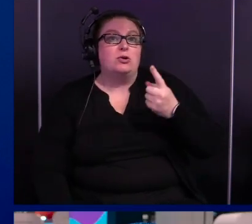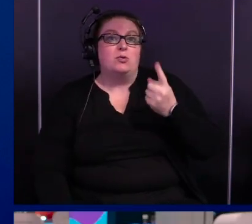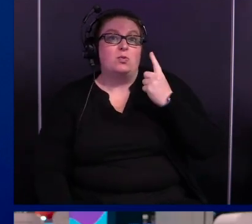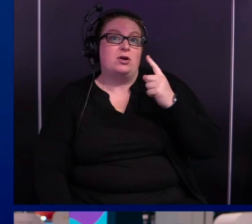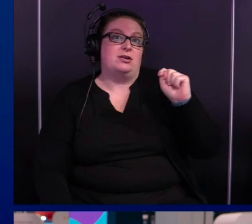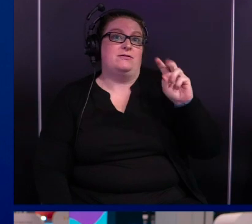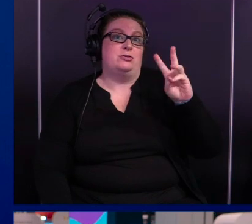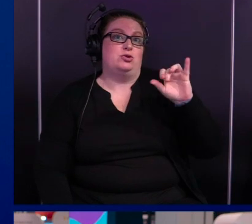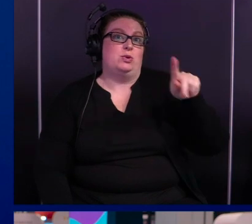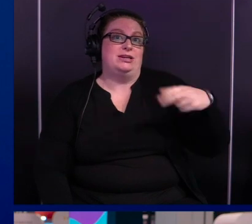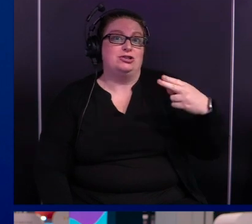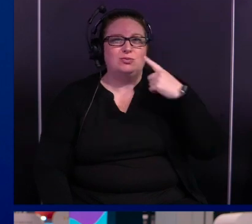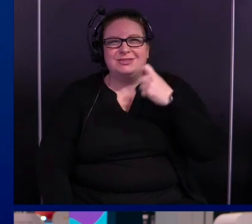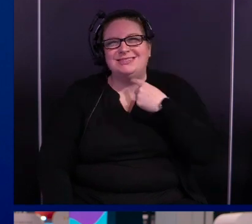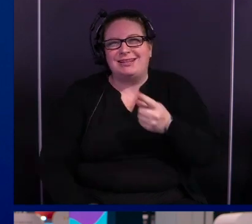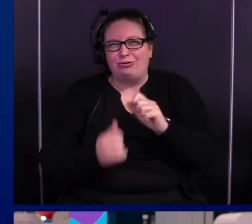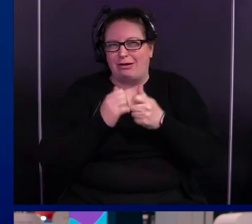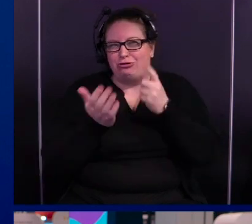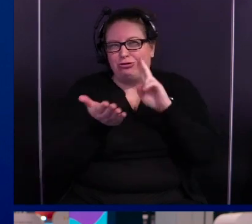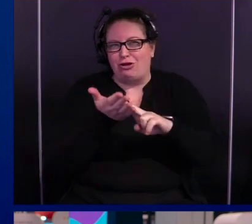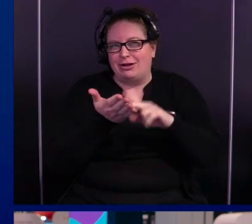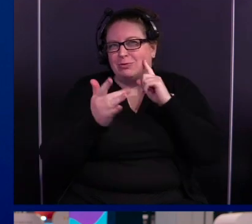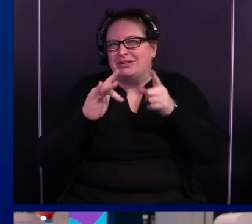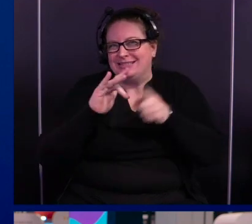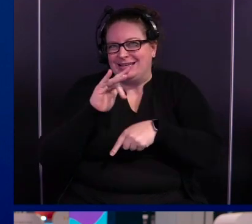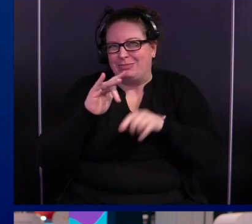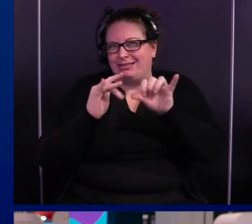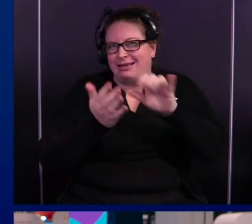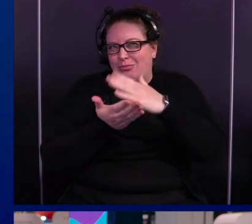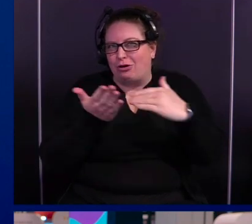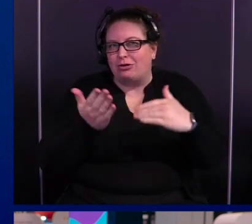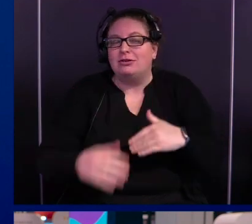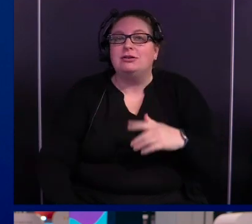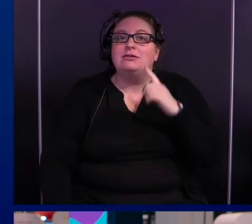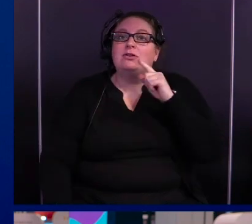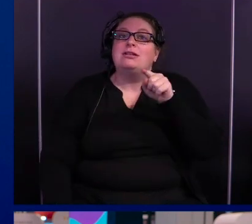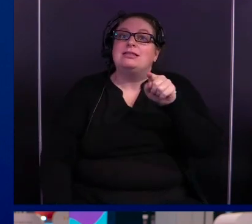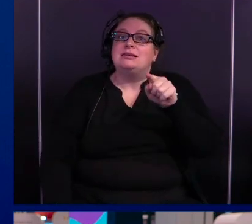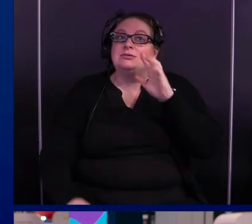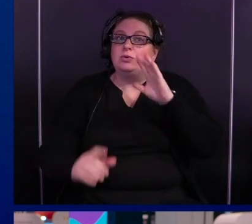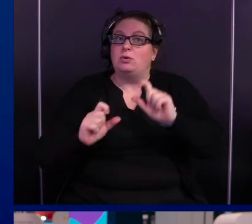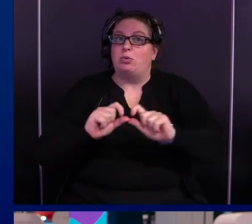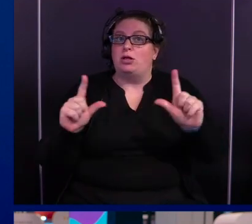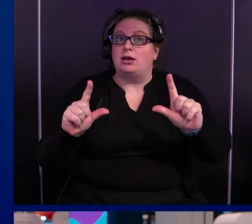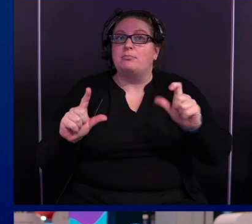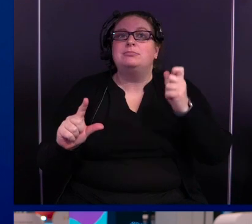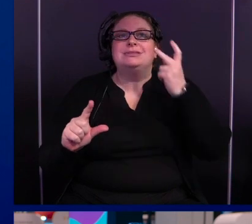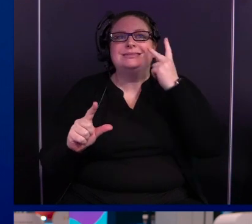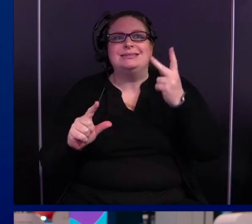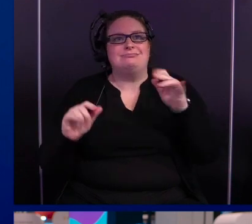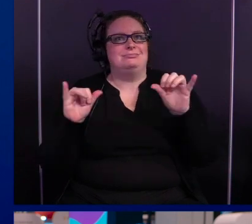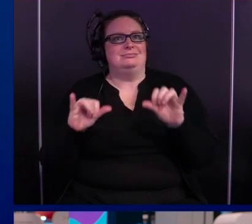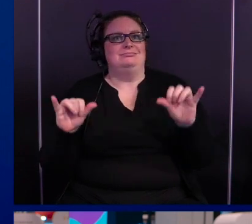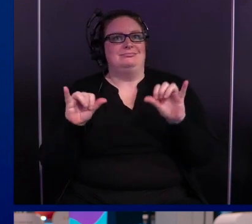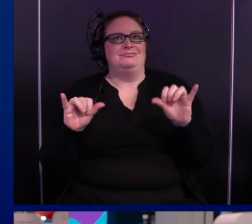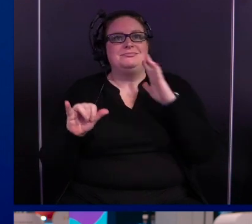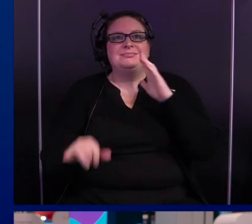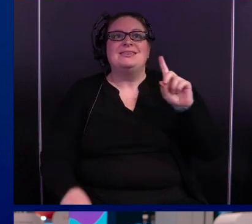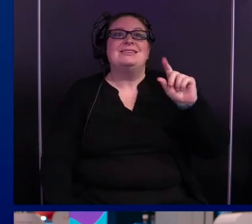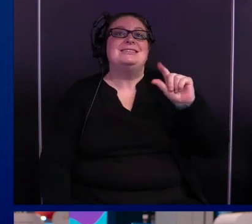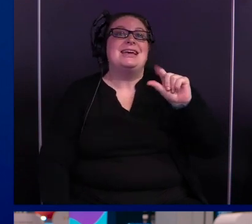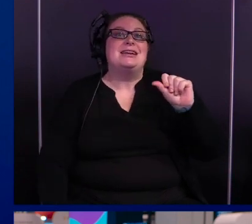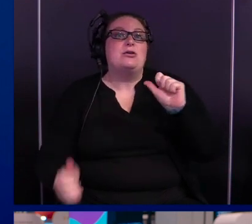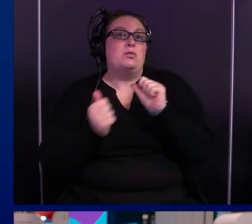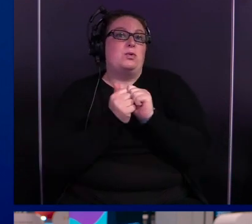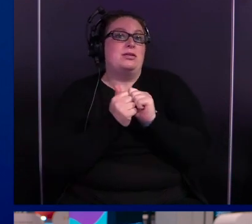rundown on how to log in. We're kind of skipping over that part here. In this case, we're going to pull it up. So here we see some of the same stuff. So we actually pulled Data with the Stars, which